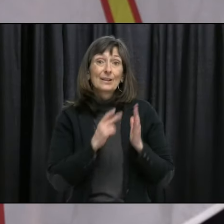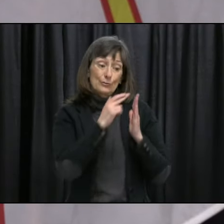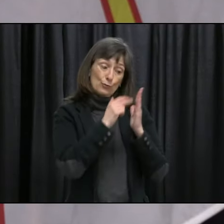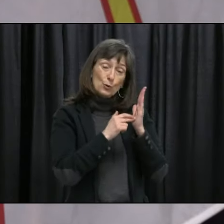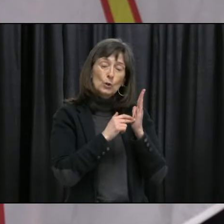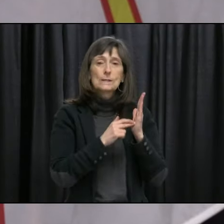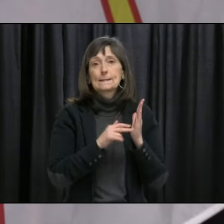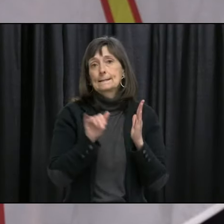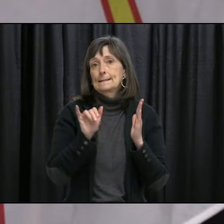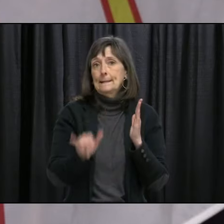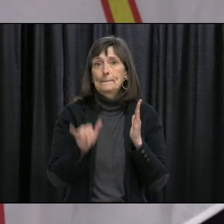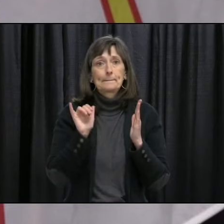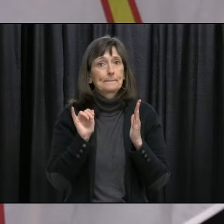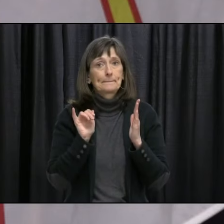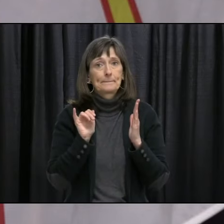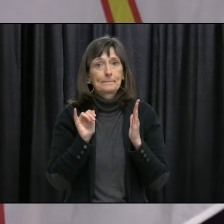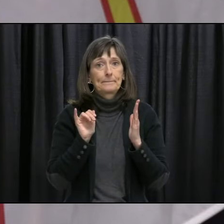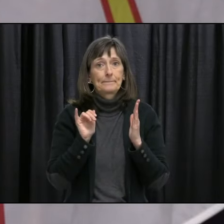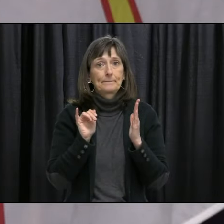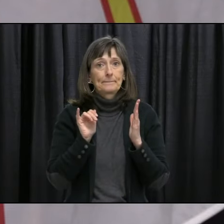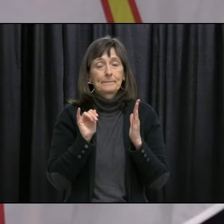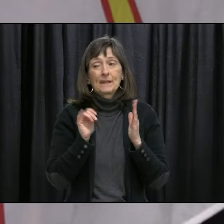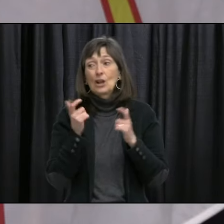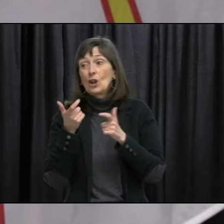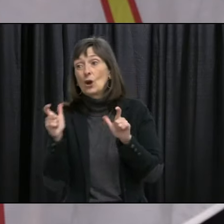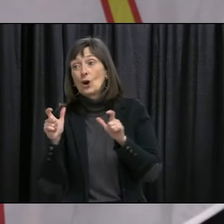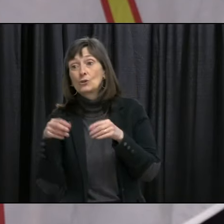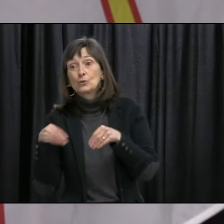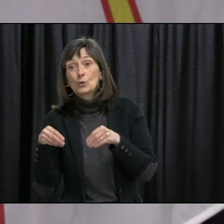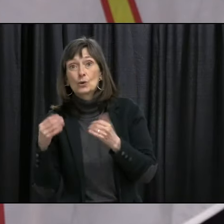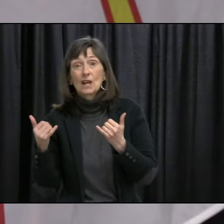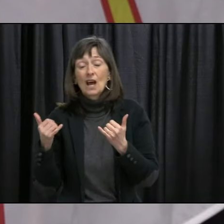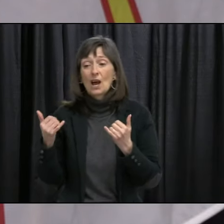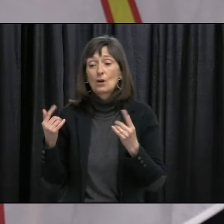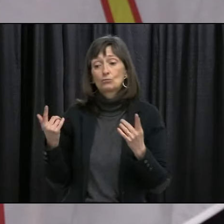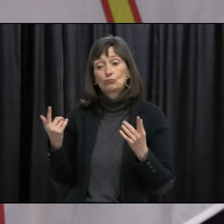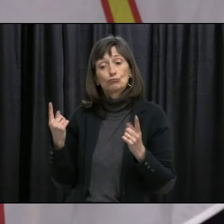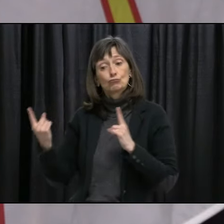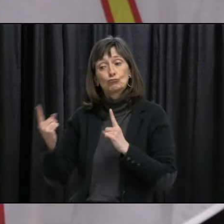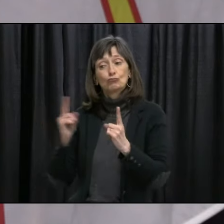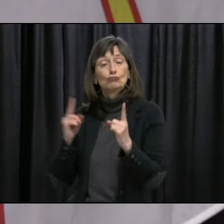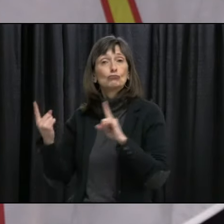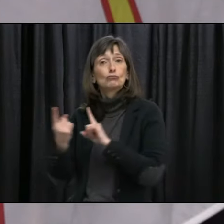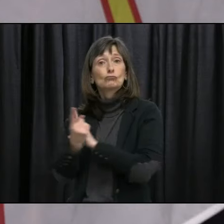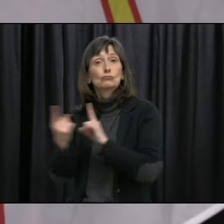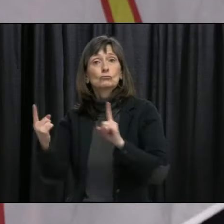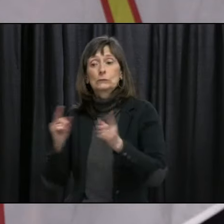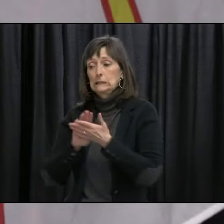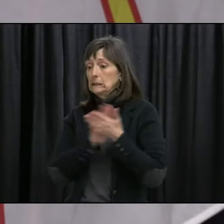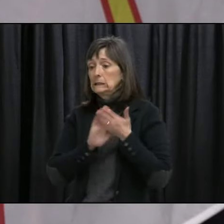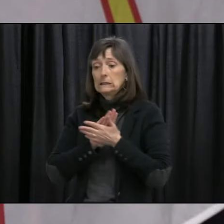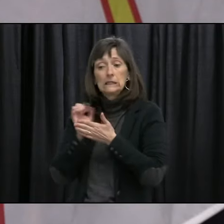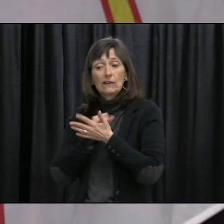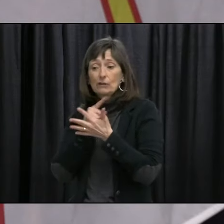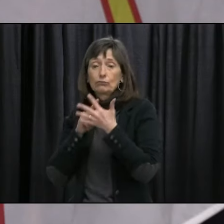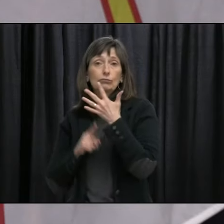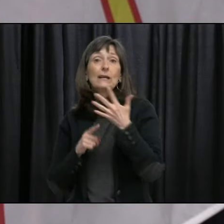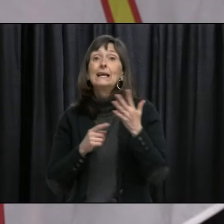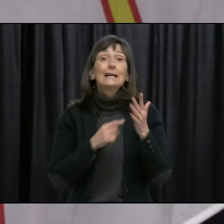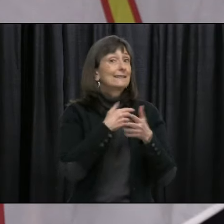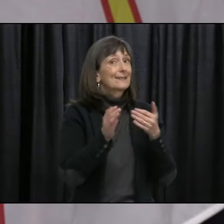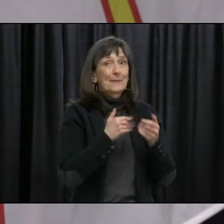in place in some of these larger stores right now need to continue throughout all of the levels